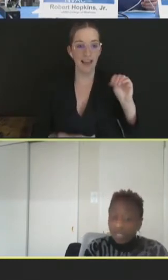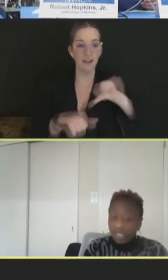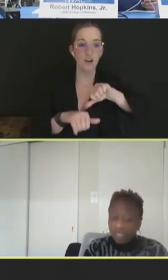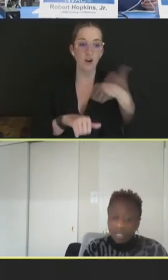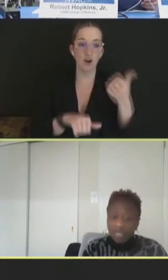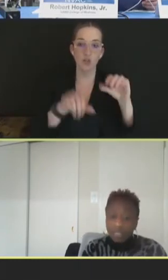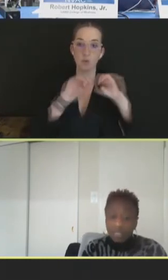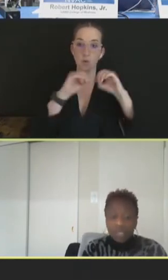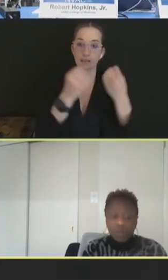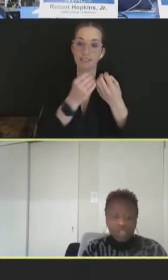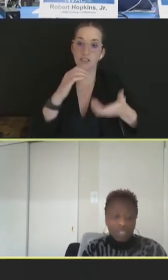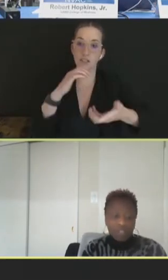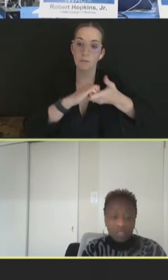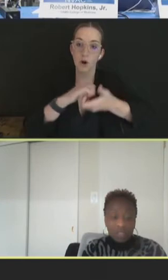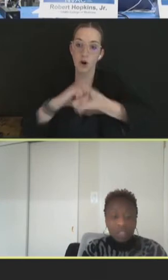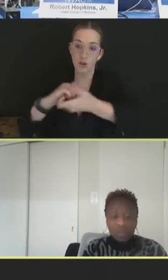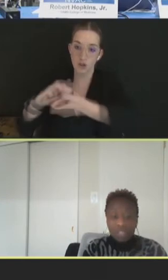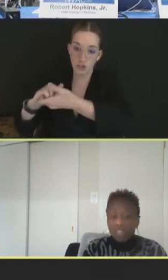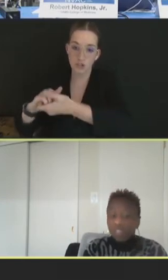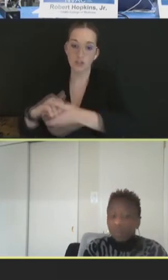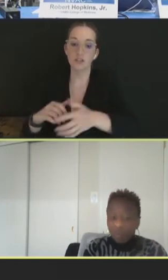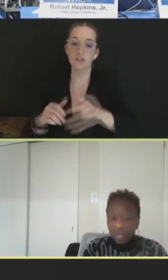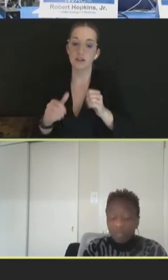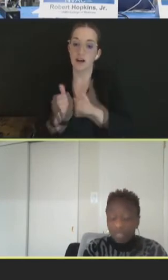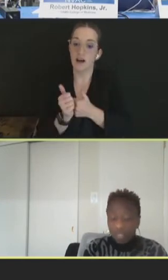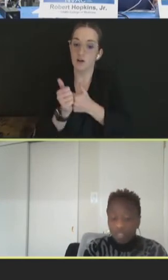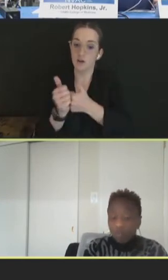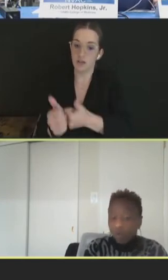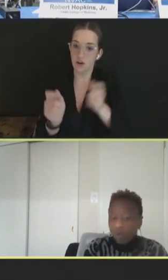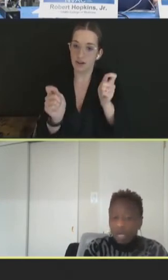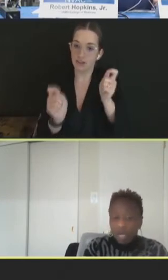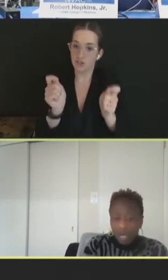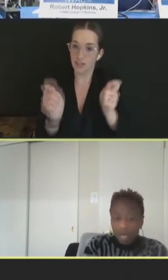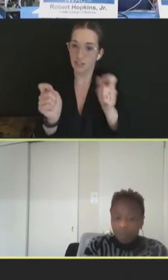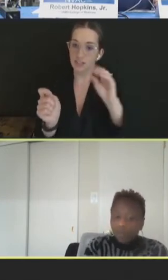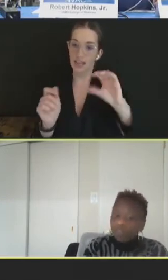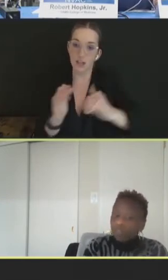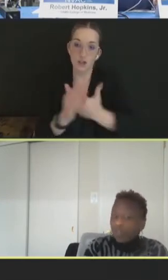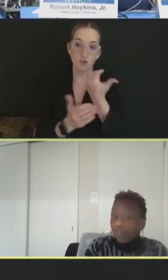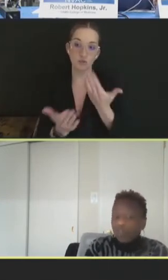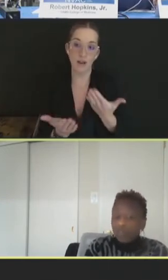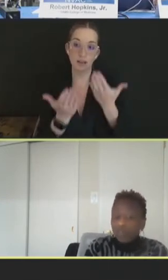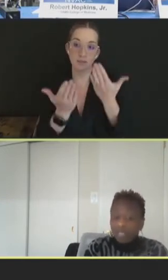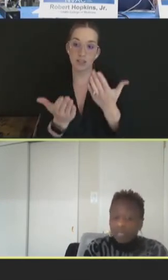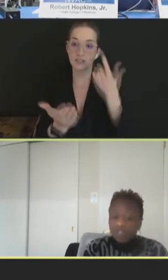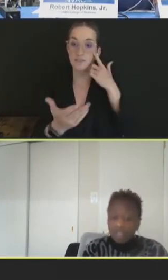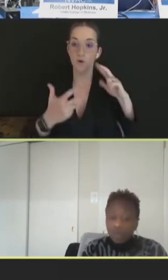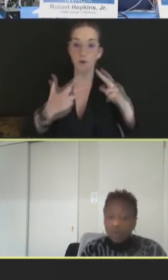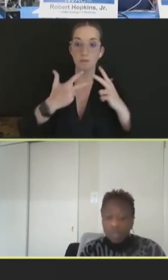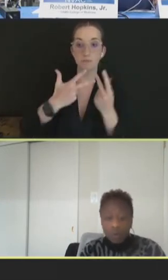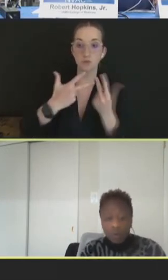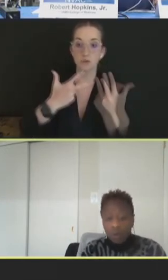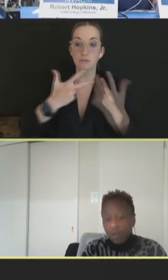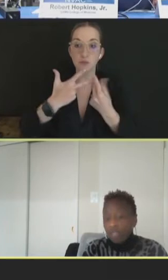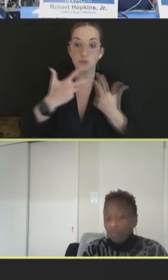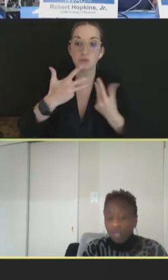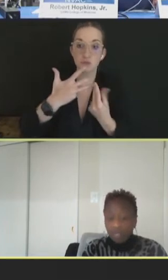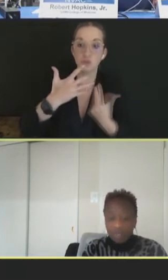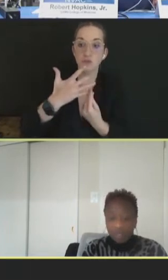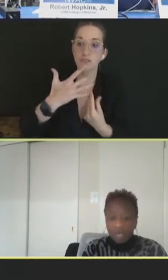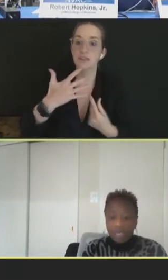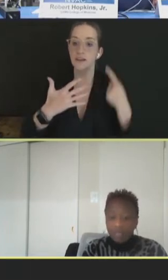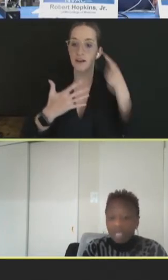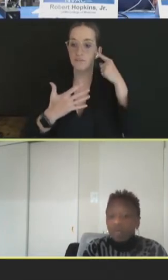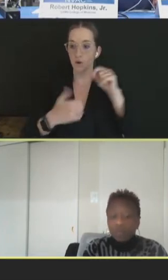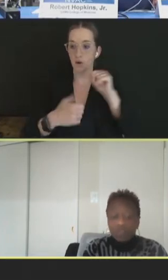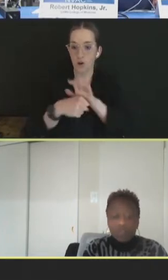regarding regulatory and clinical changes, including new recommendations for boosters for the 5 to 11-year-old cohort, as well as